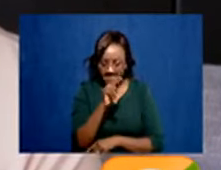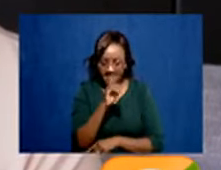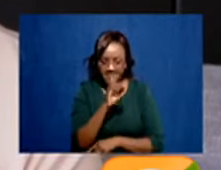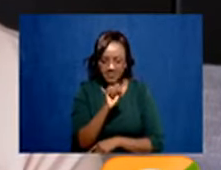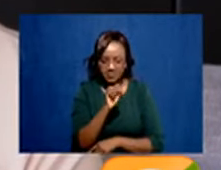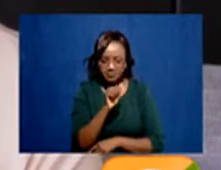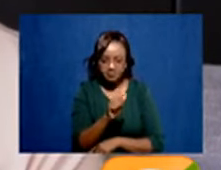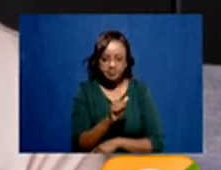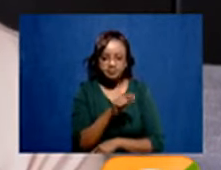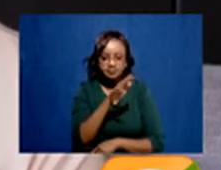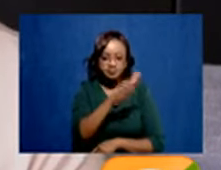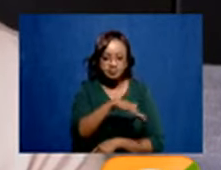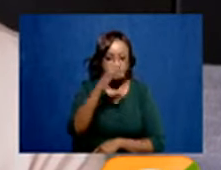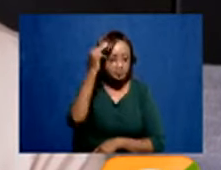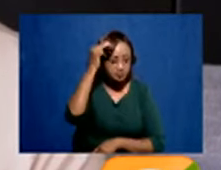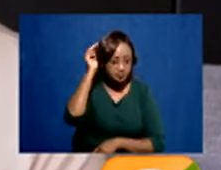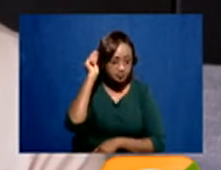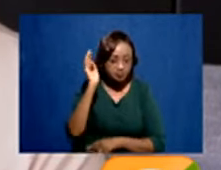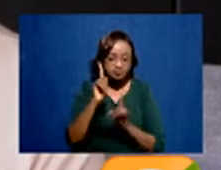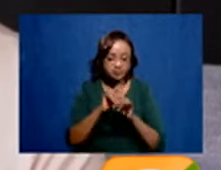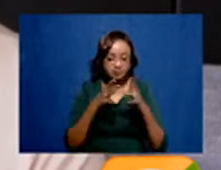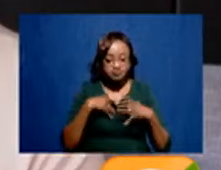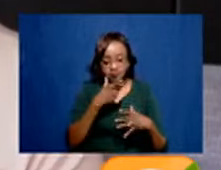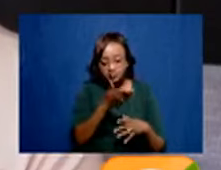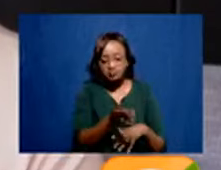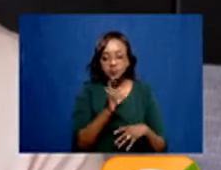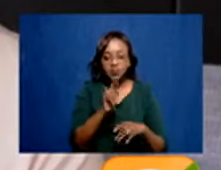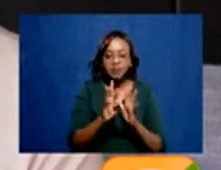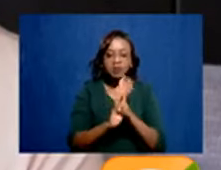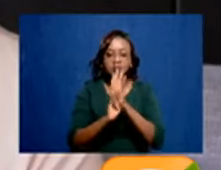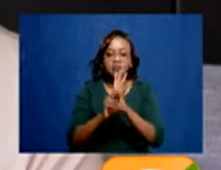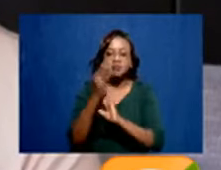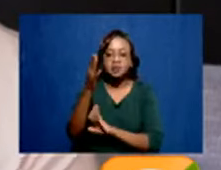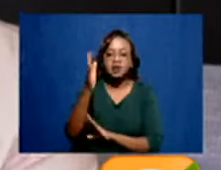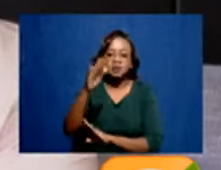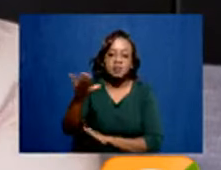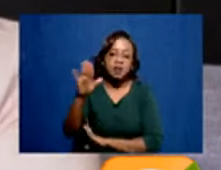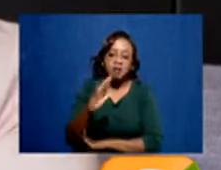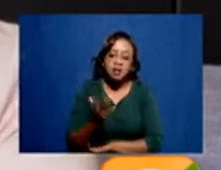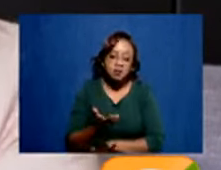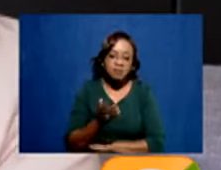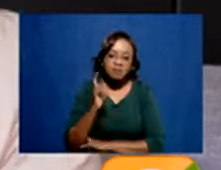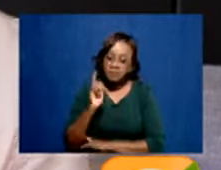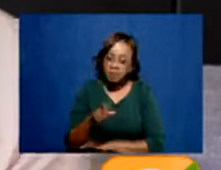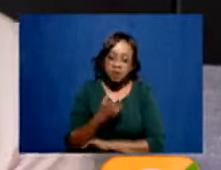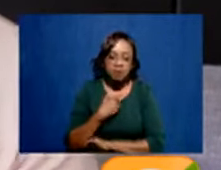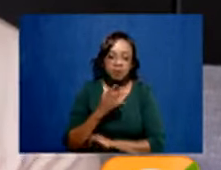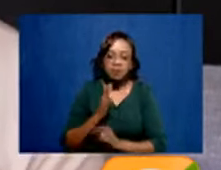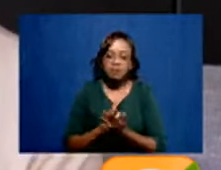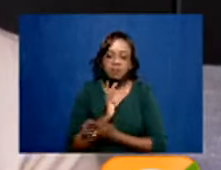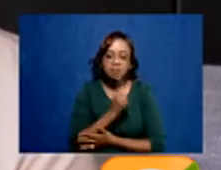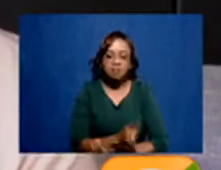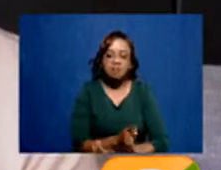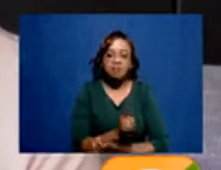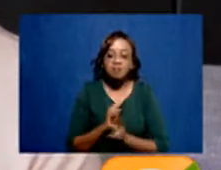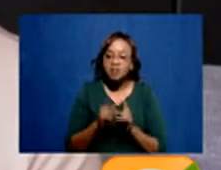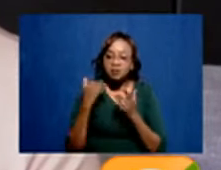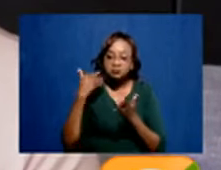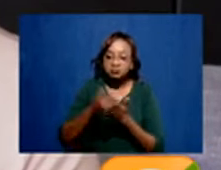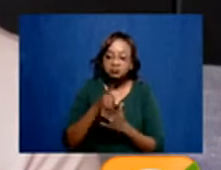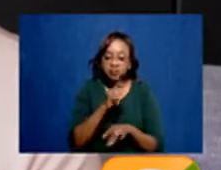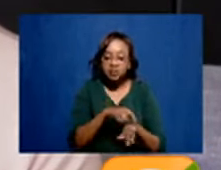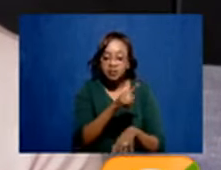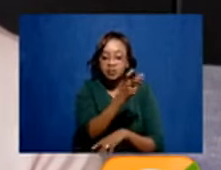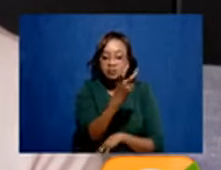also. And the people of Banisa have a right to be represented in parliament continuously. They have not been represented